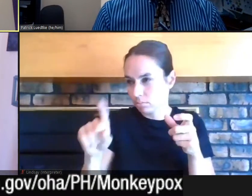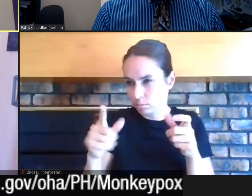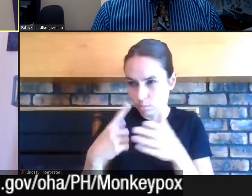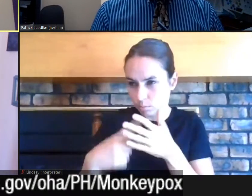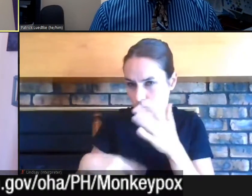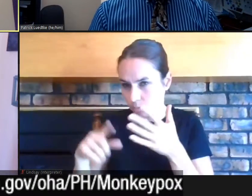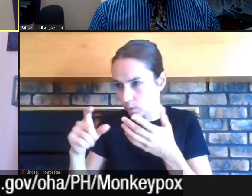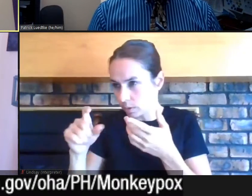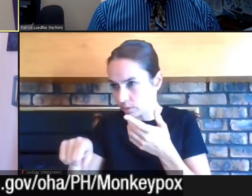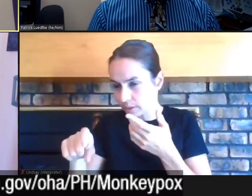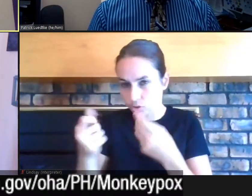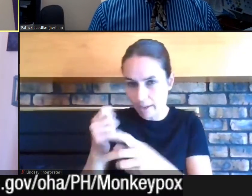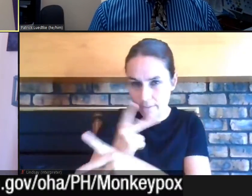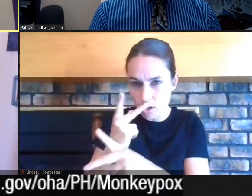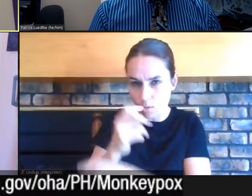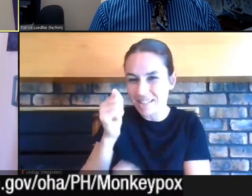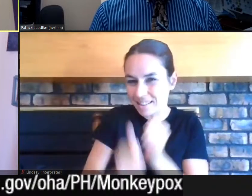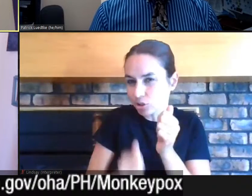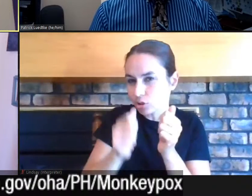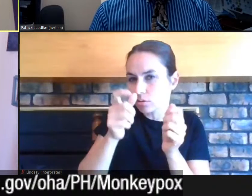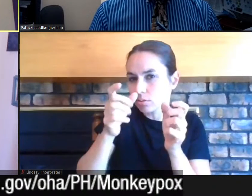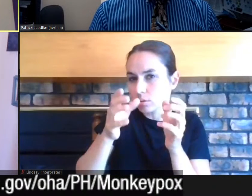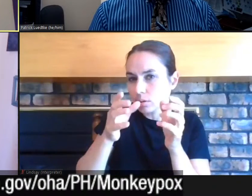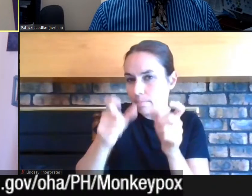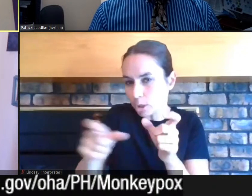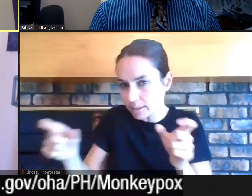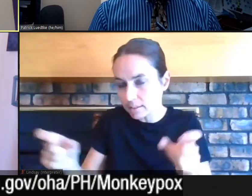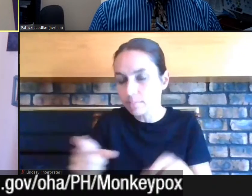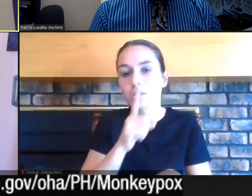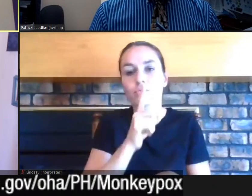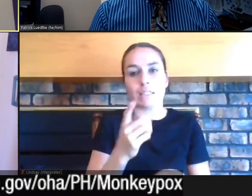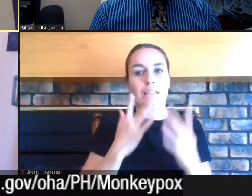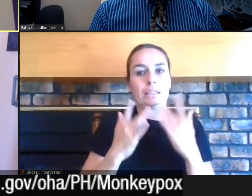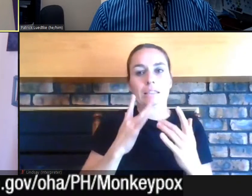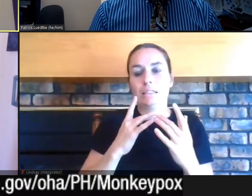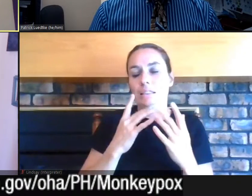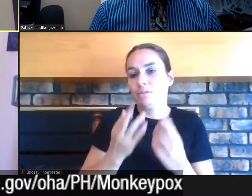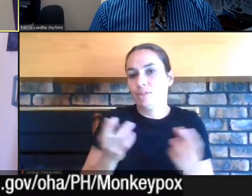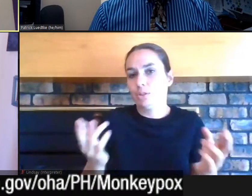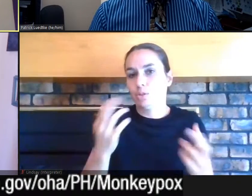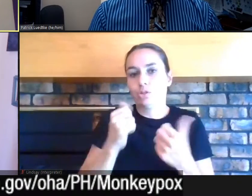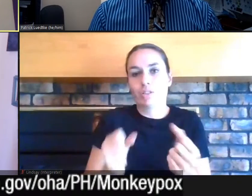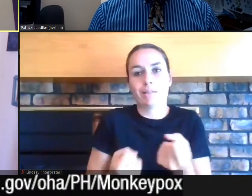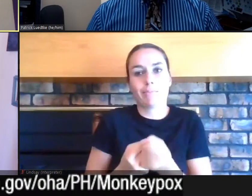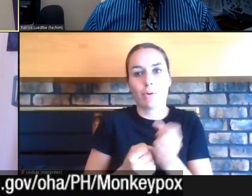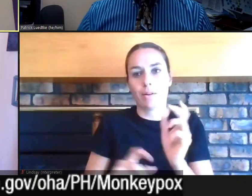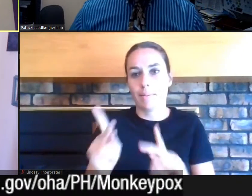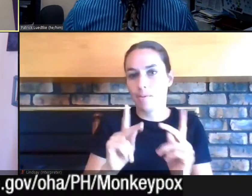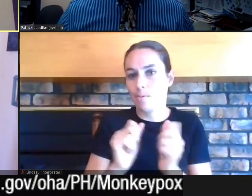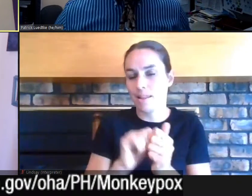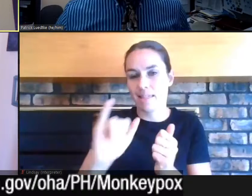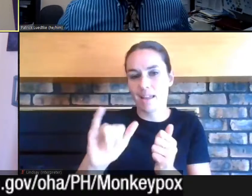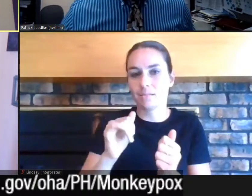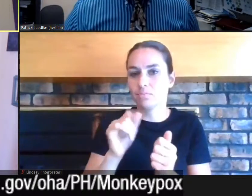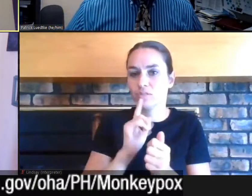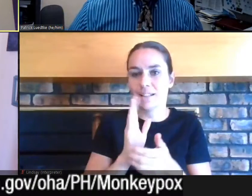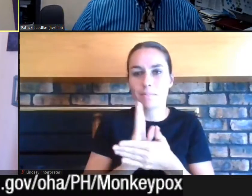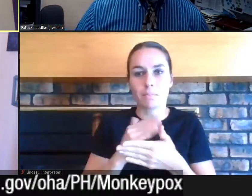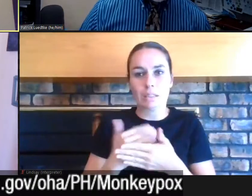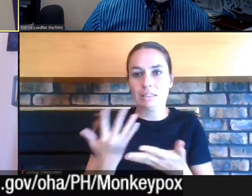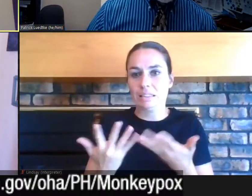There are limited resources out there to support isolation for individuals in public health budgets. This is not